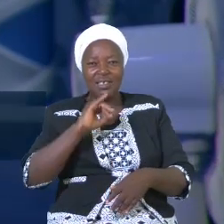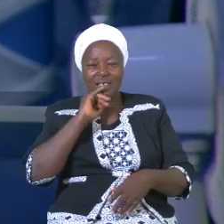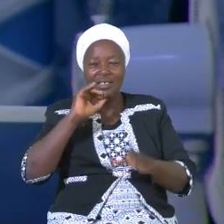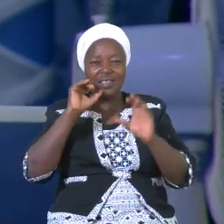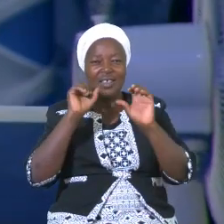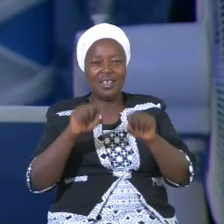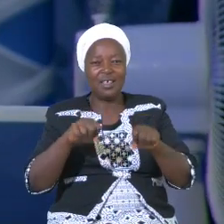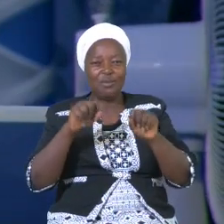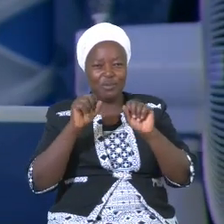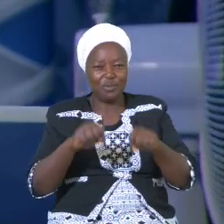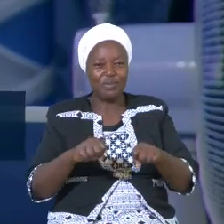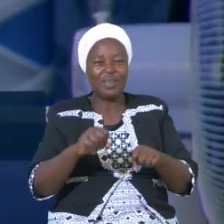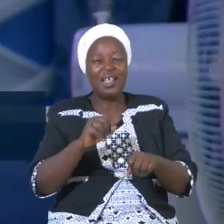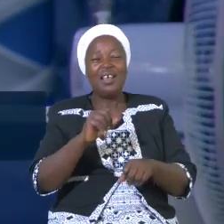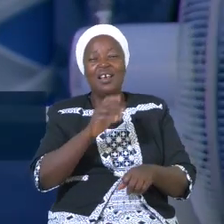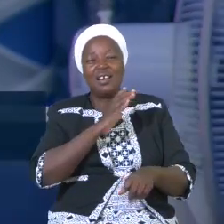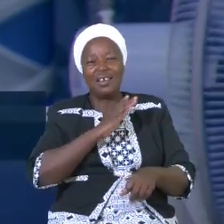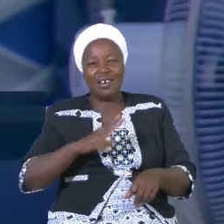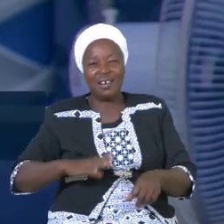send your name